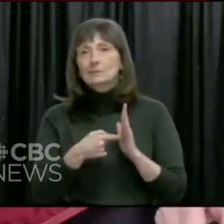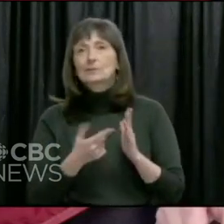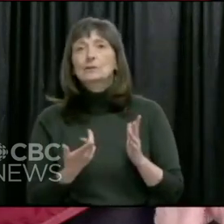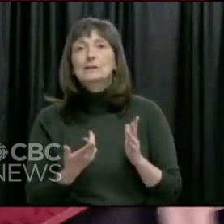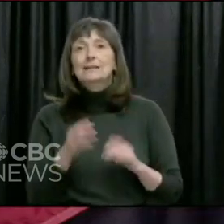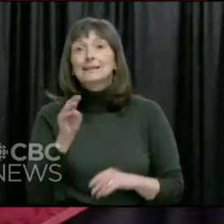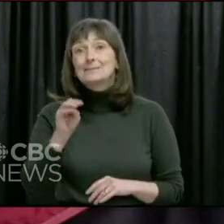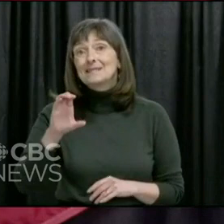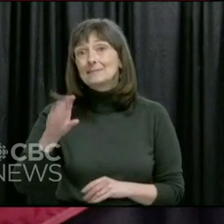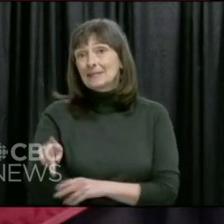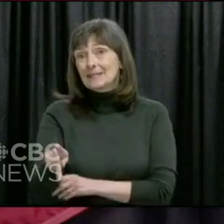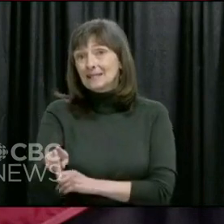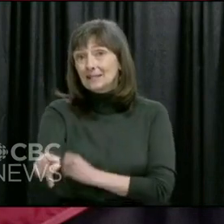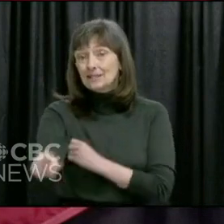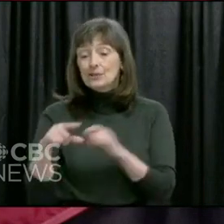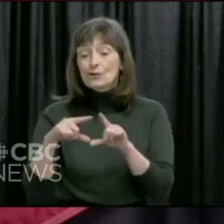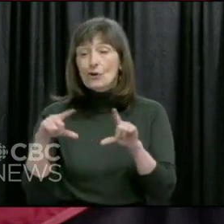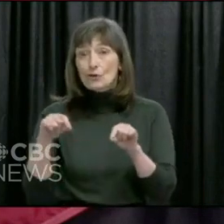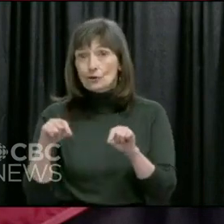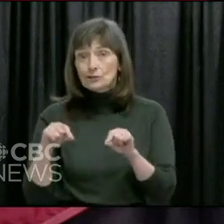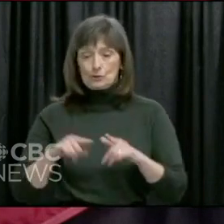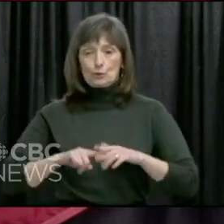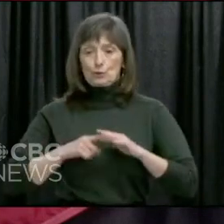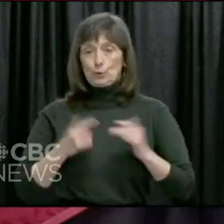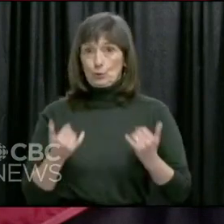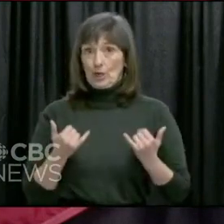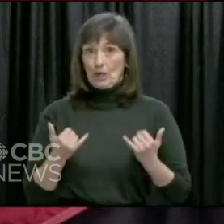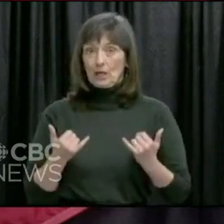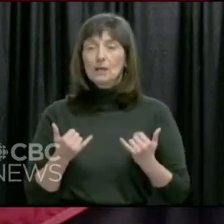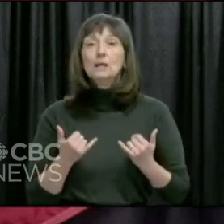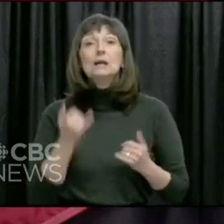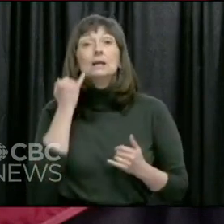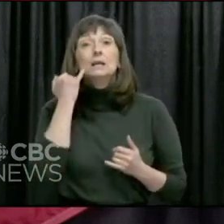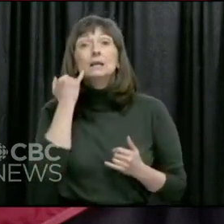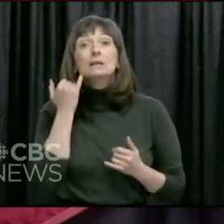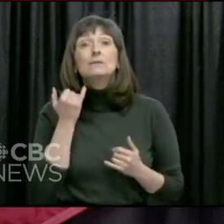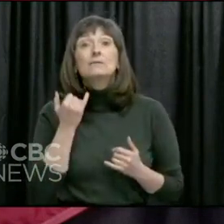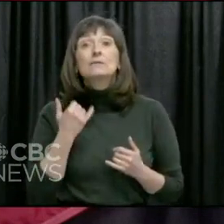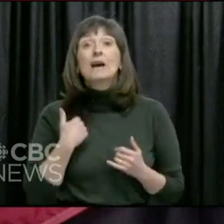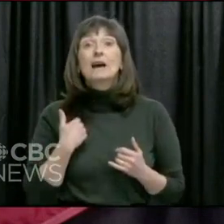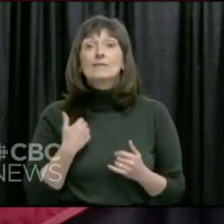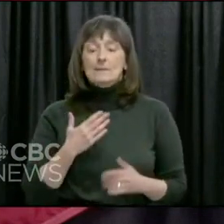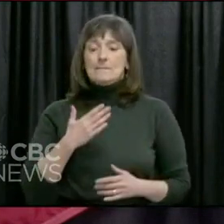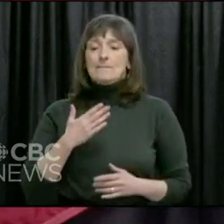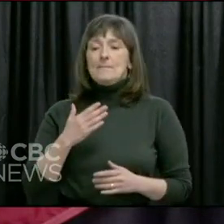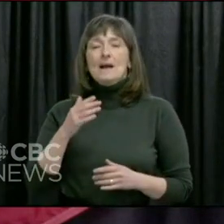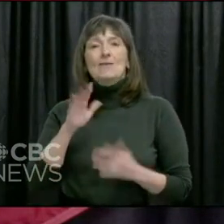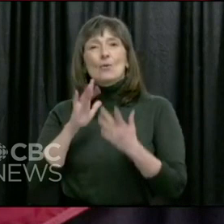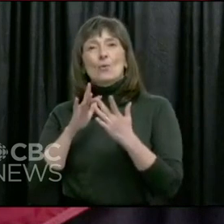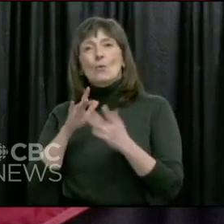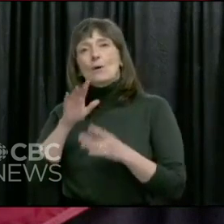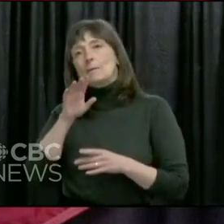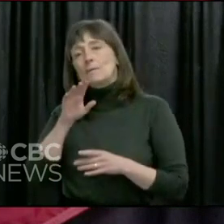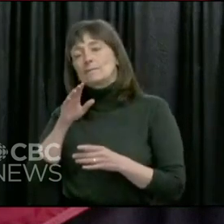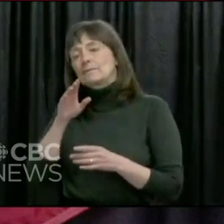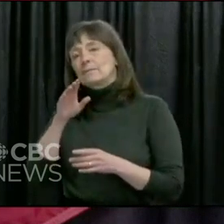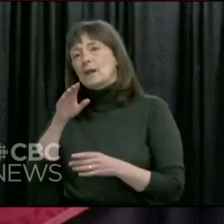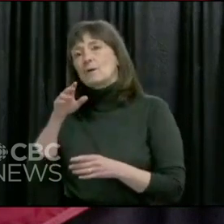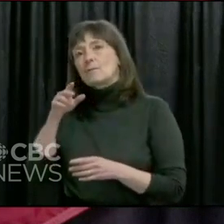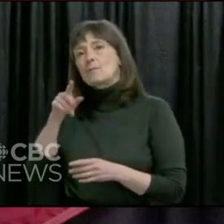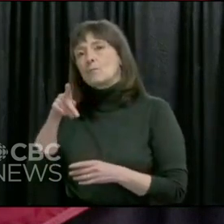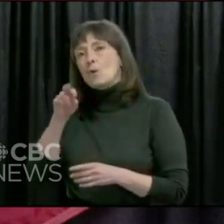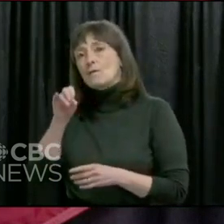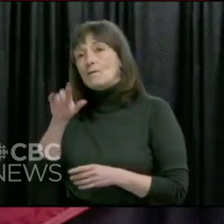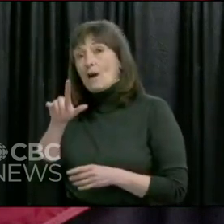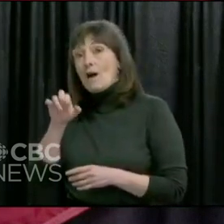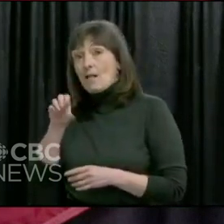of MCP. So starting today, all users of the MyGovNL platform, and you can set up your own